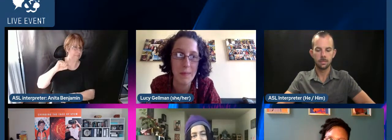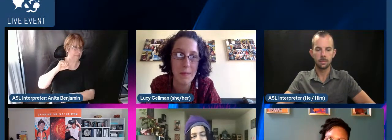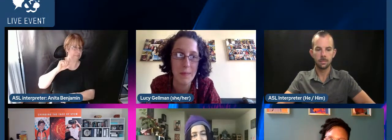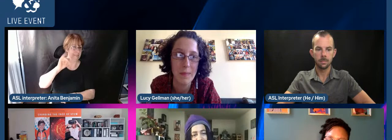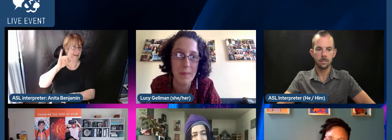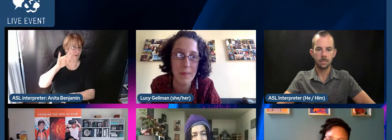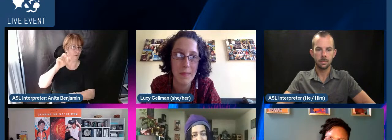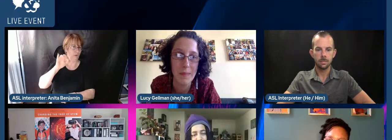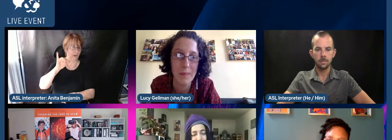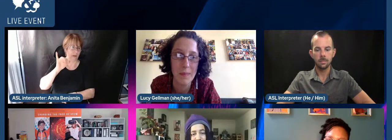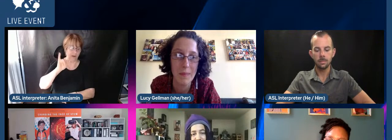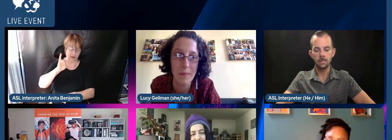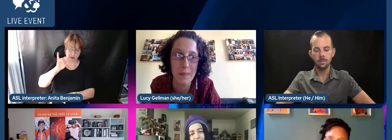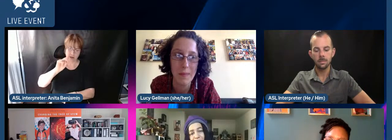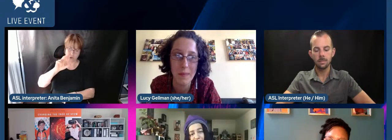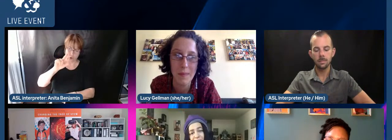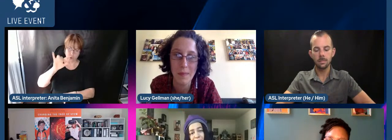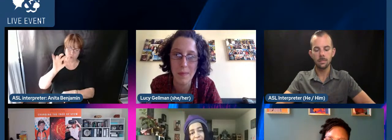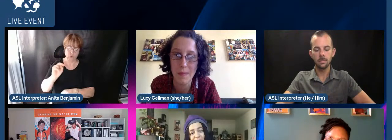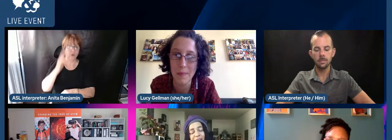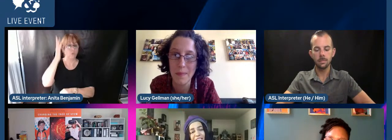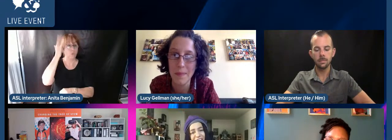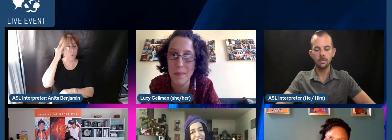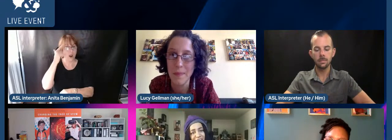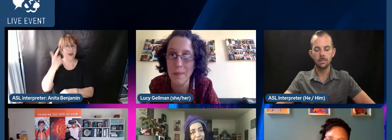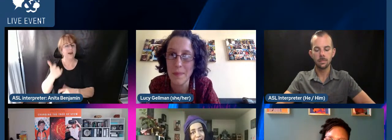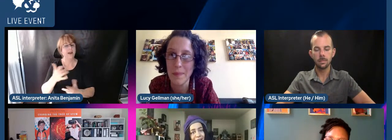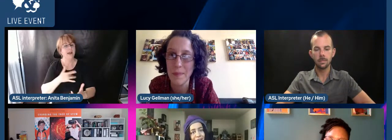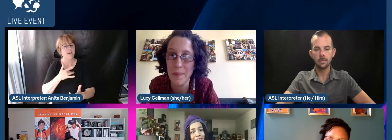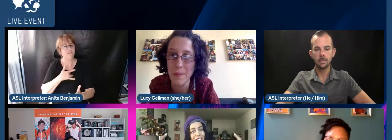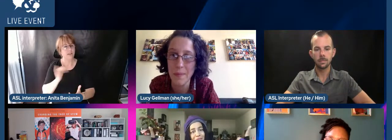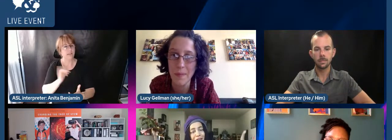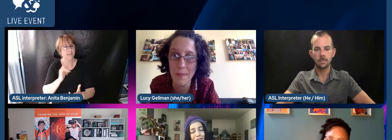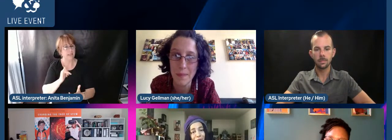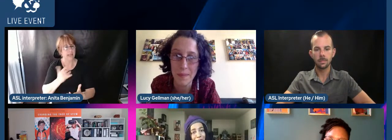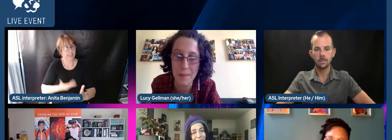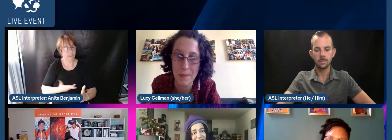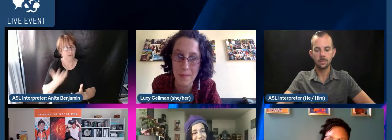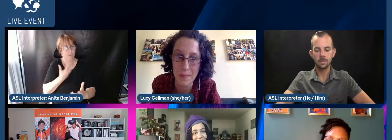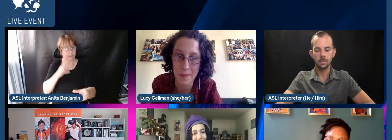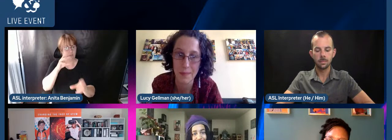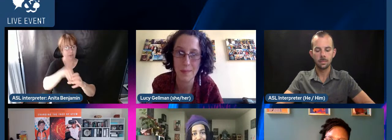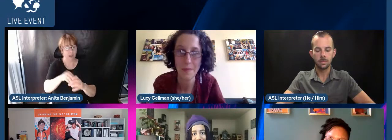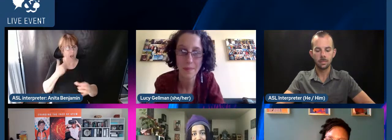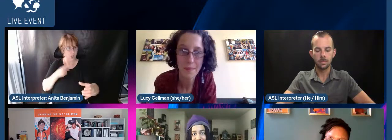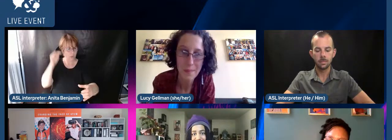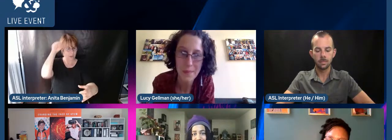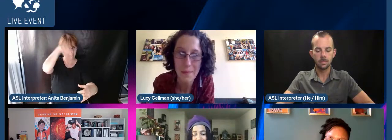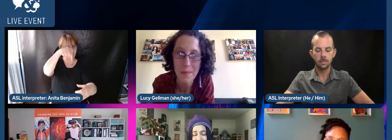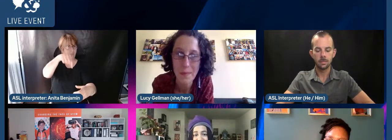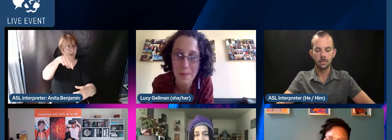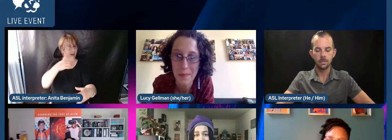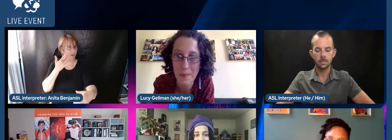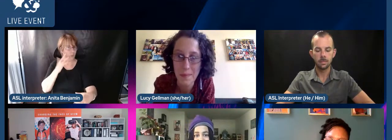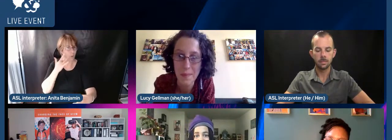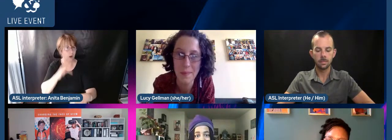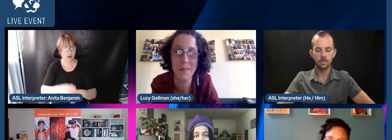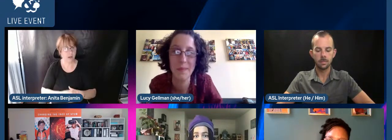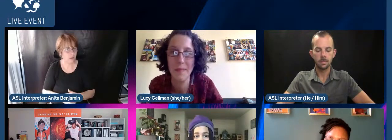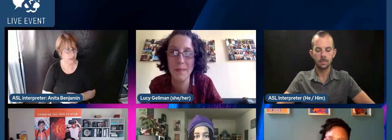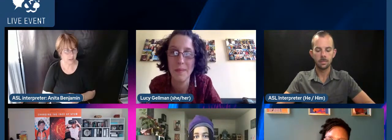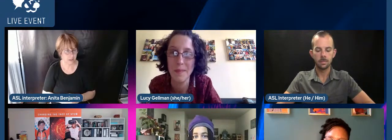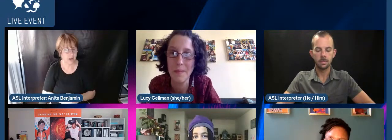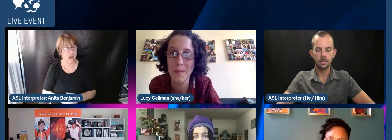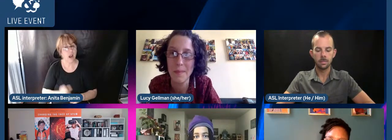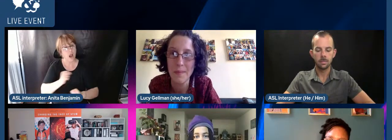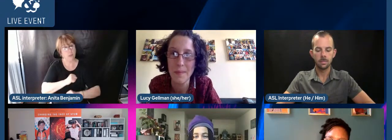but I think that's because it feels like it's inviting me inside something I don't want to be inside of. I think I'm imagining us